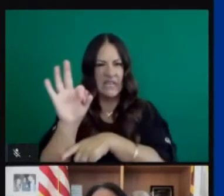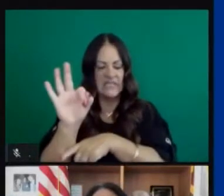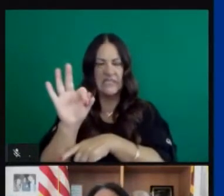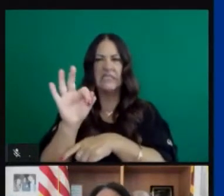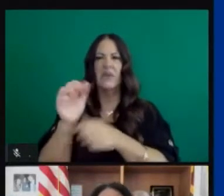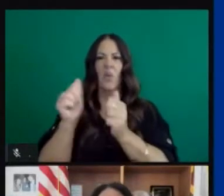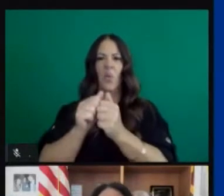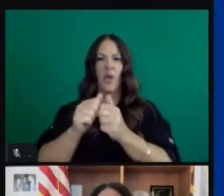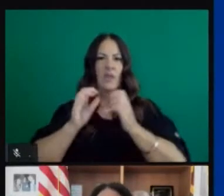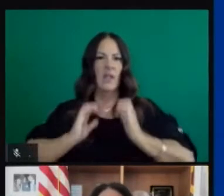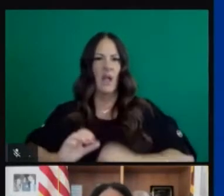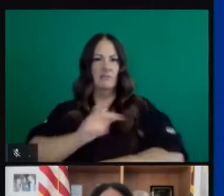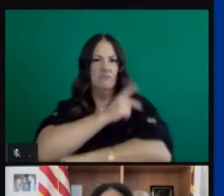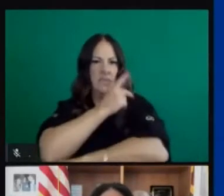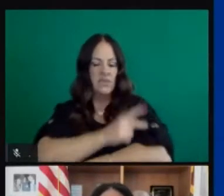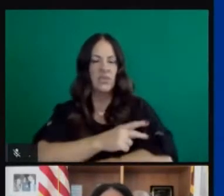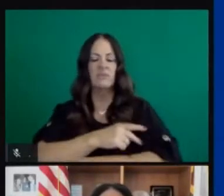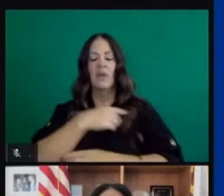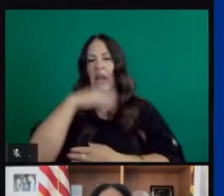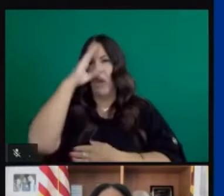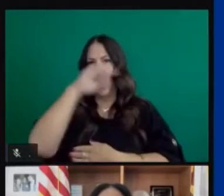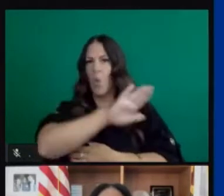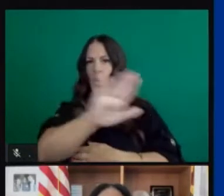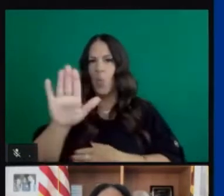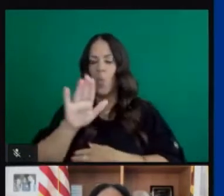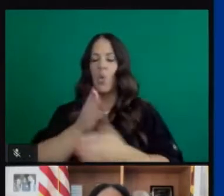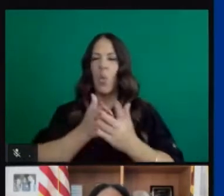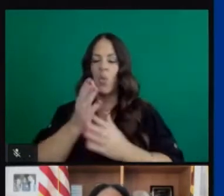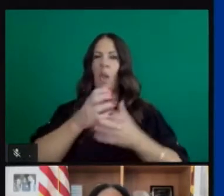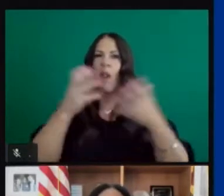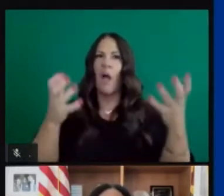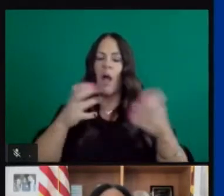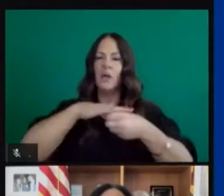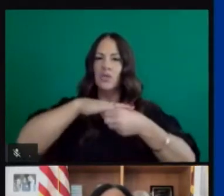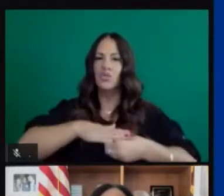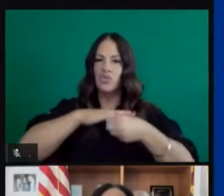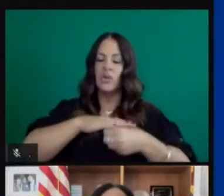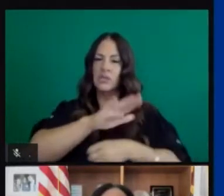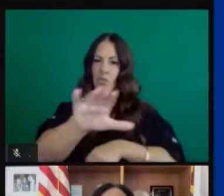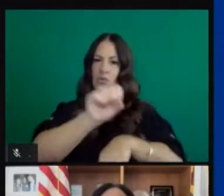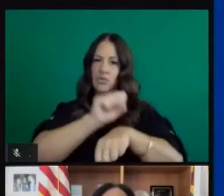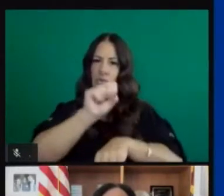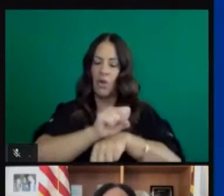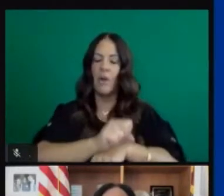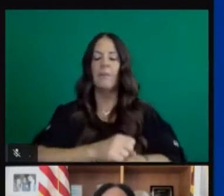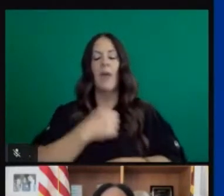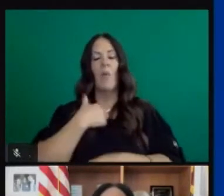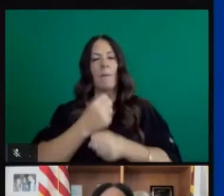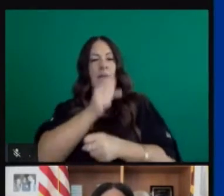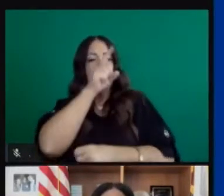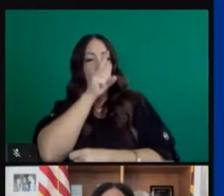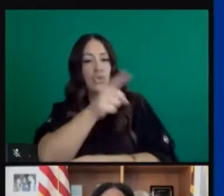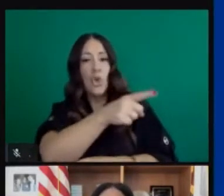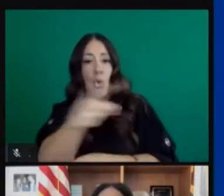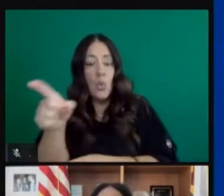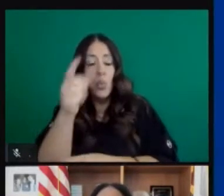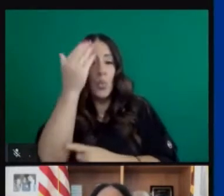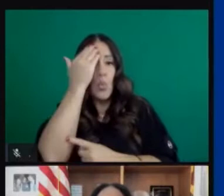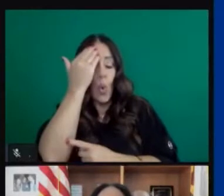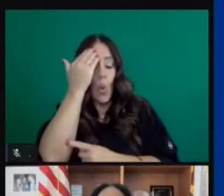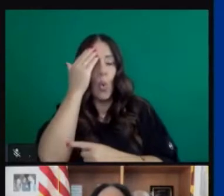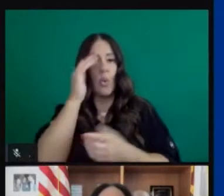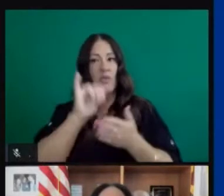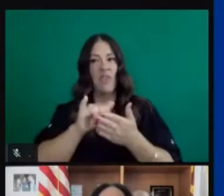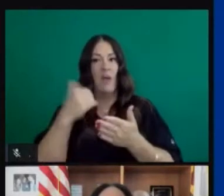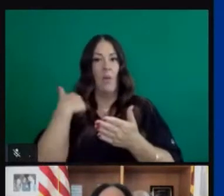on the front lines is very real. And so we want to make sure that healthcare providers are aware